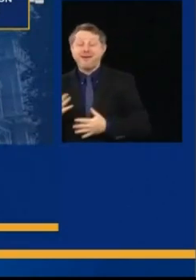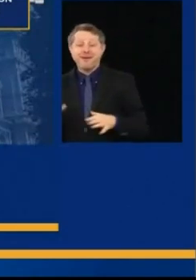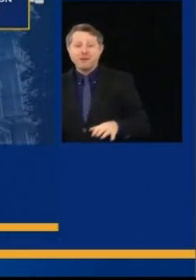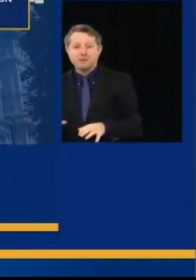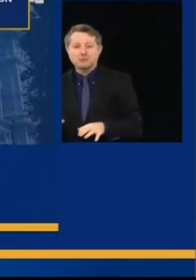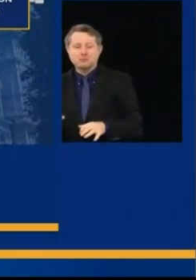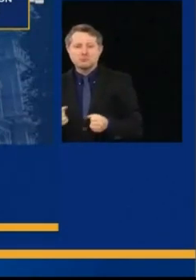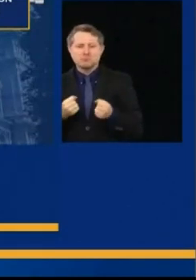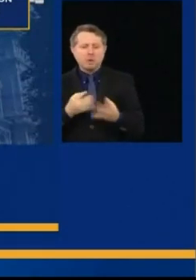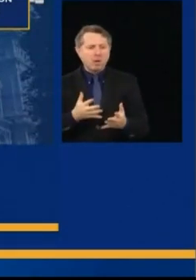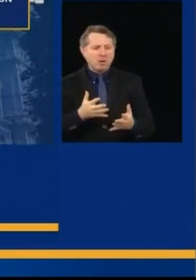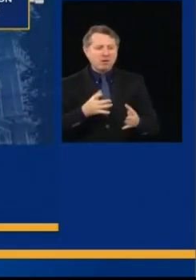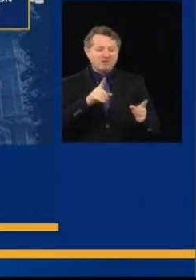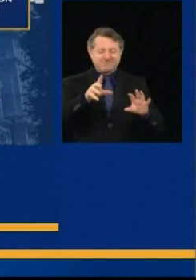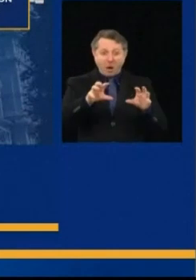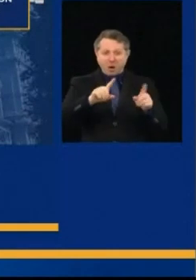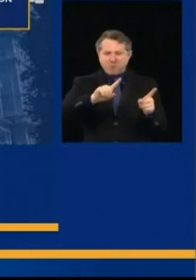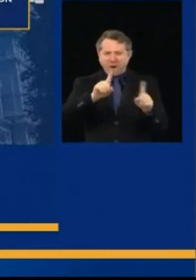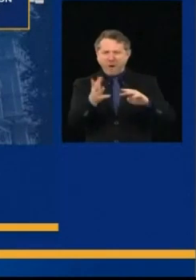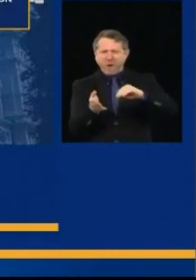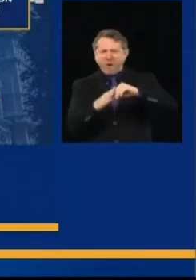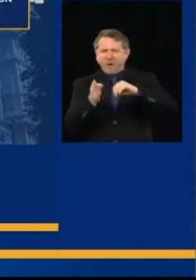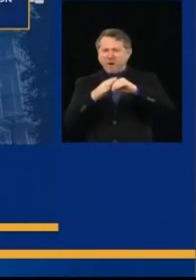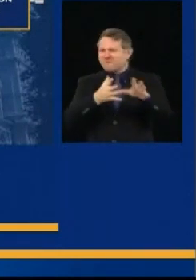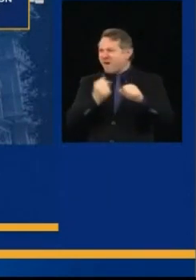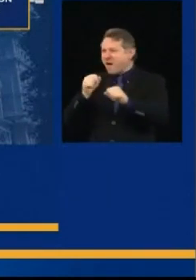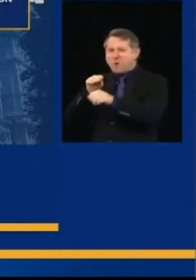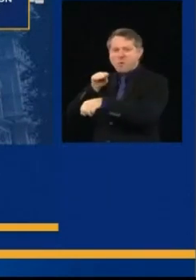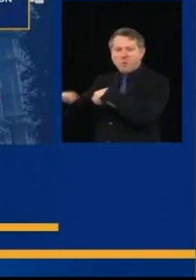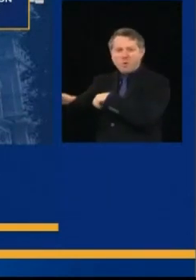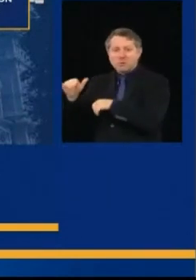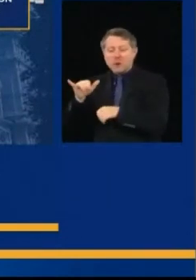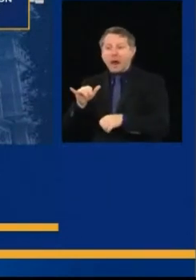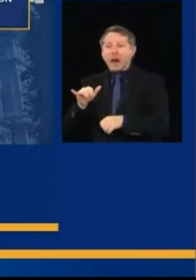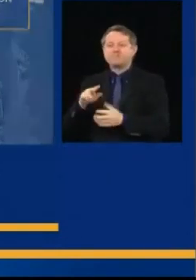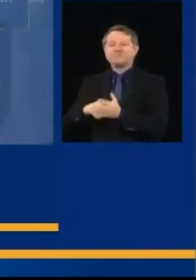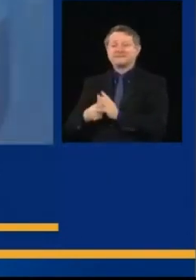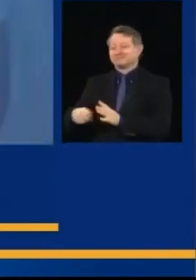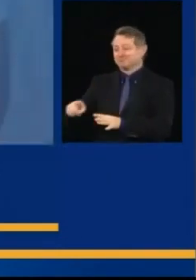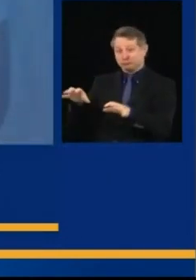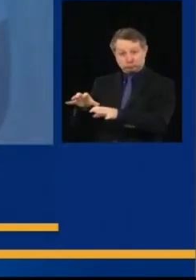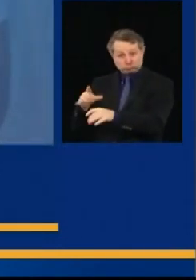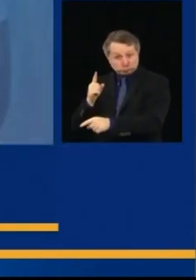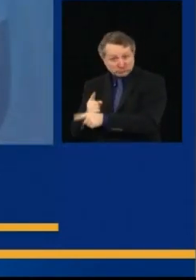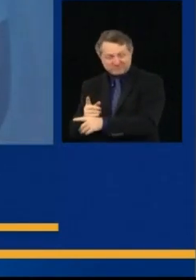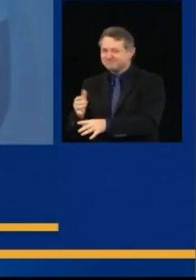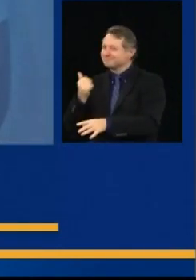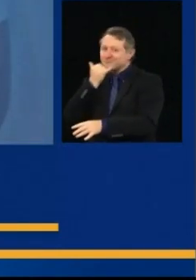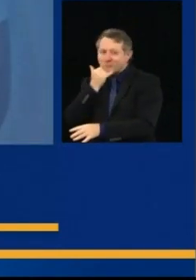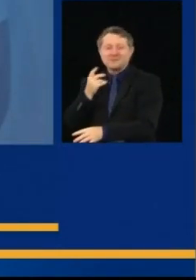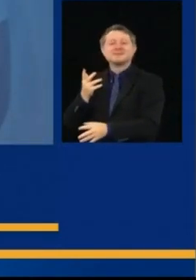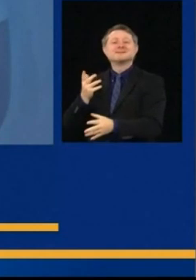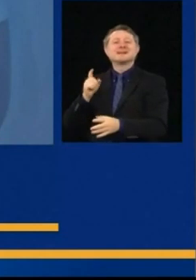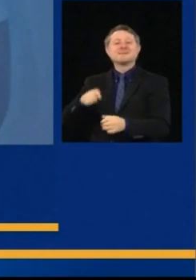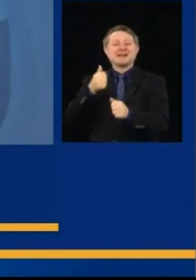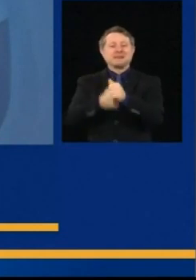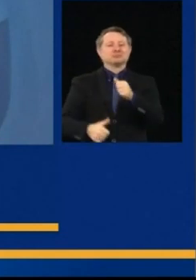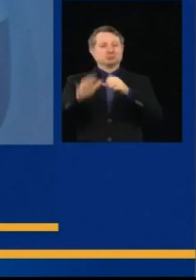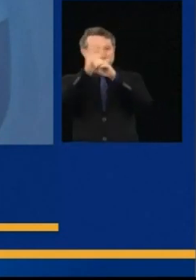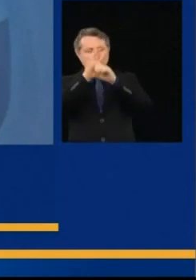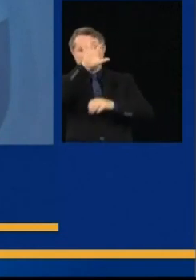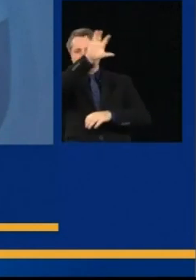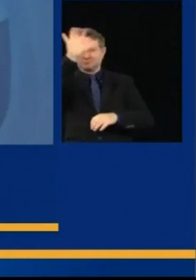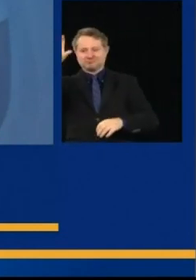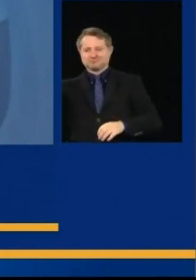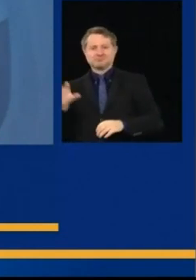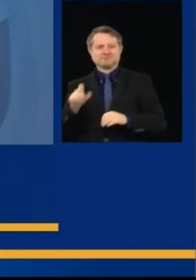transmission, and act accordingly. And that has to be done on a region-by-region basis. Now, also with this